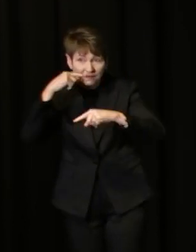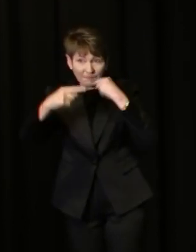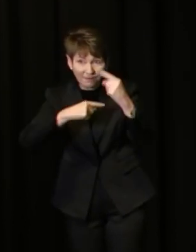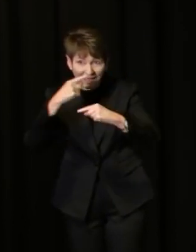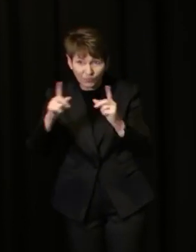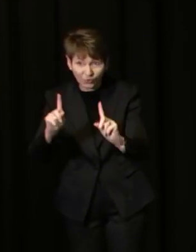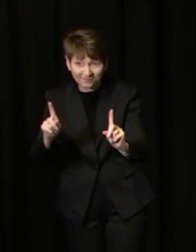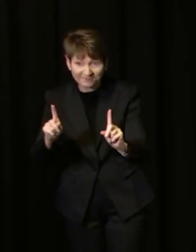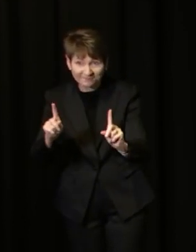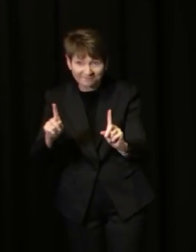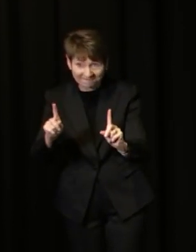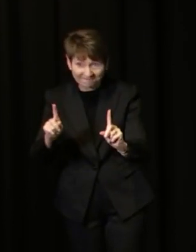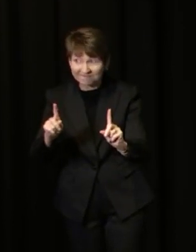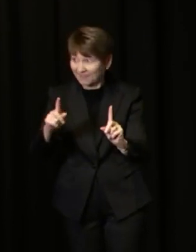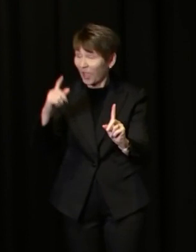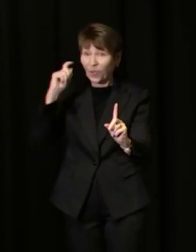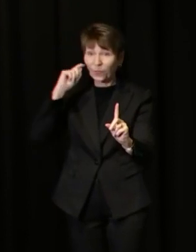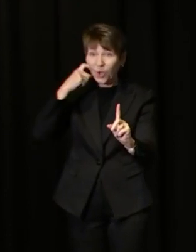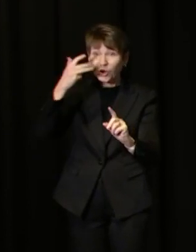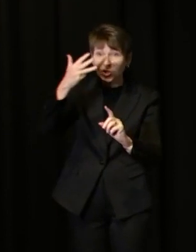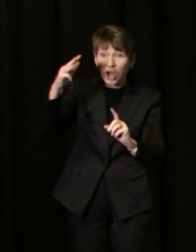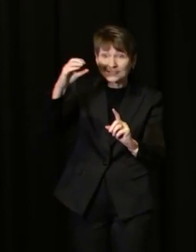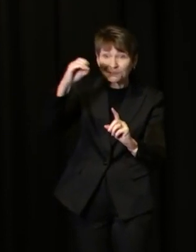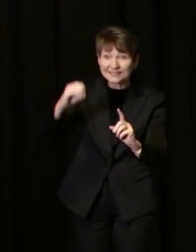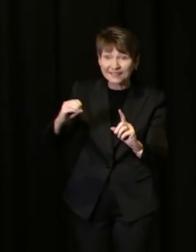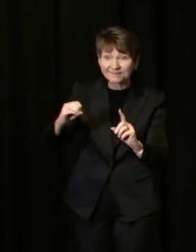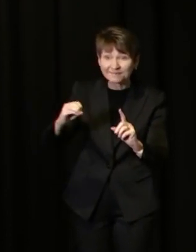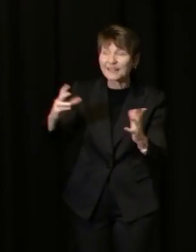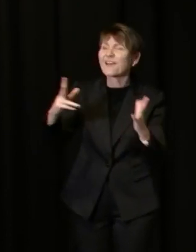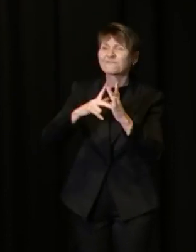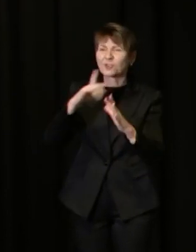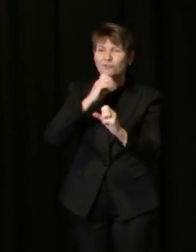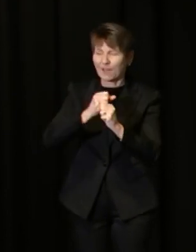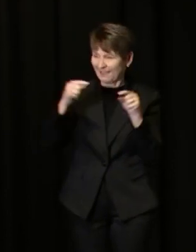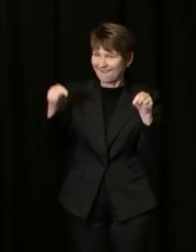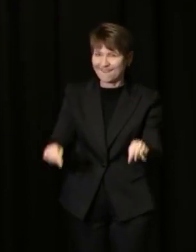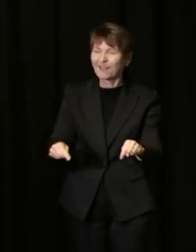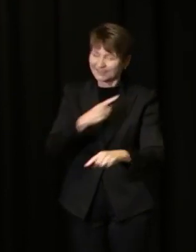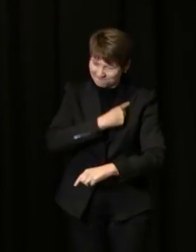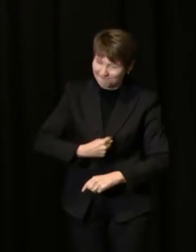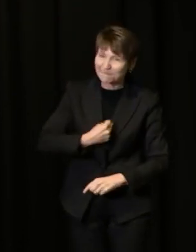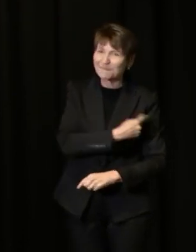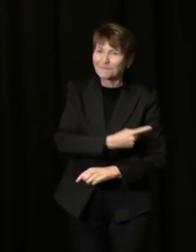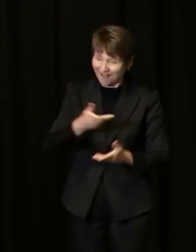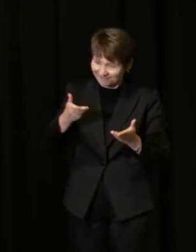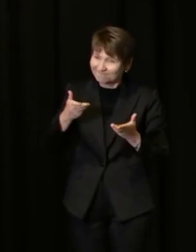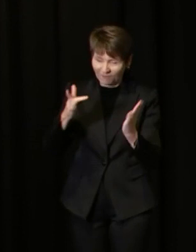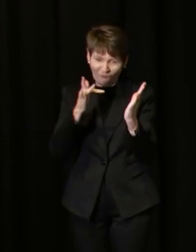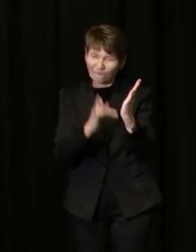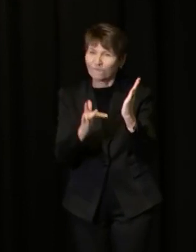90%, because we're a government that does what it says and delivers on the commitment it makes, there will be